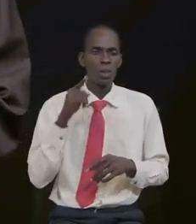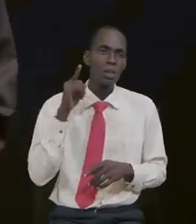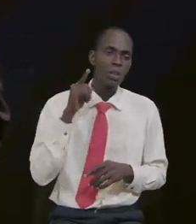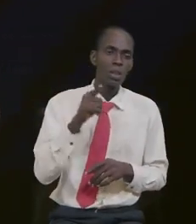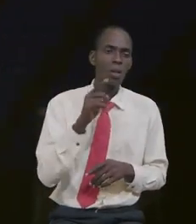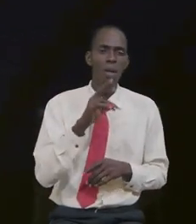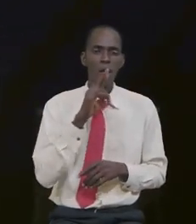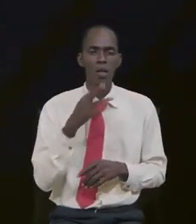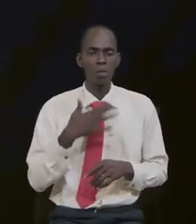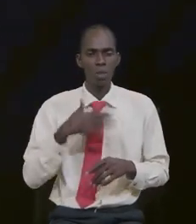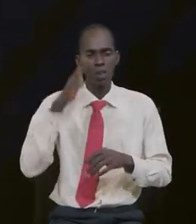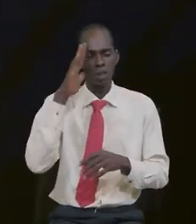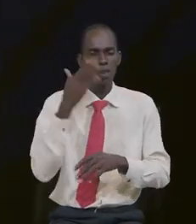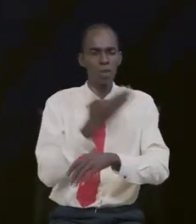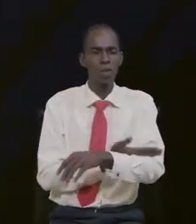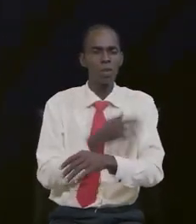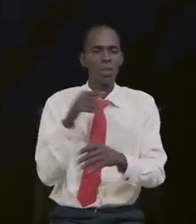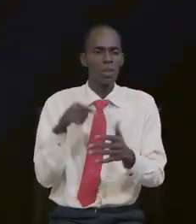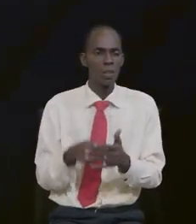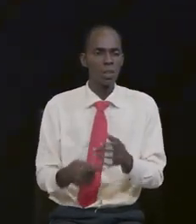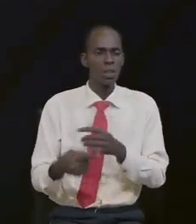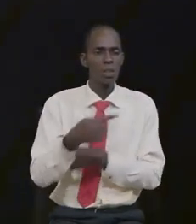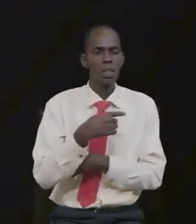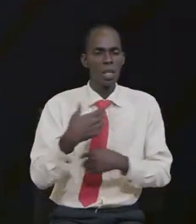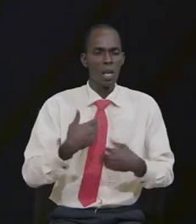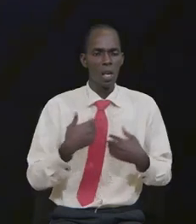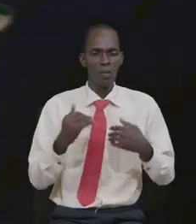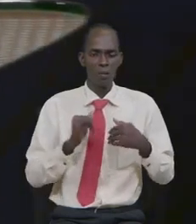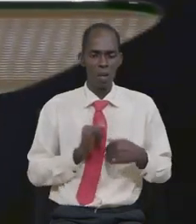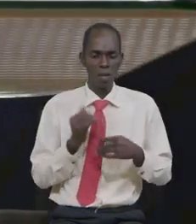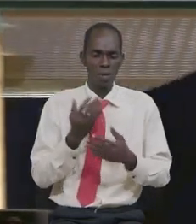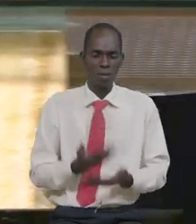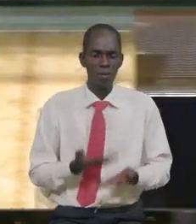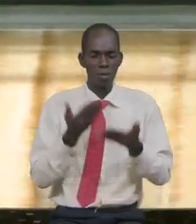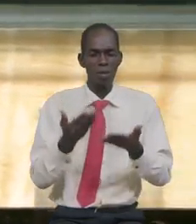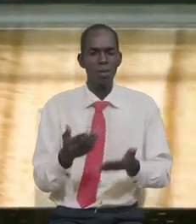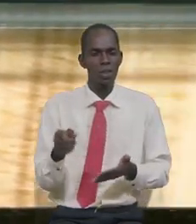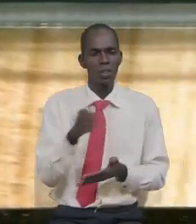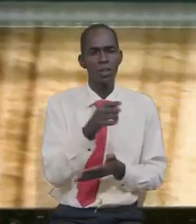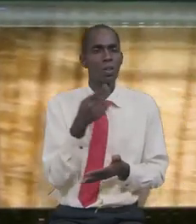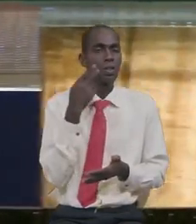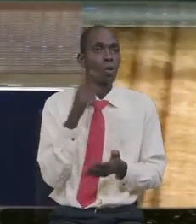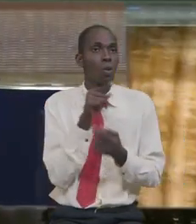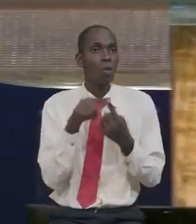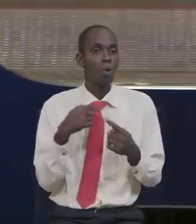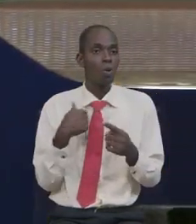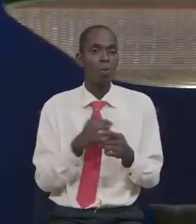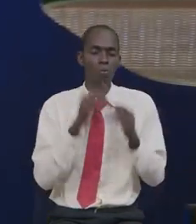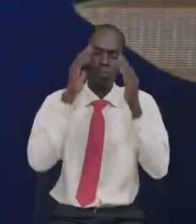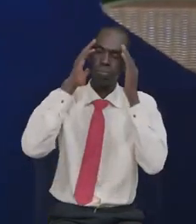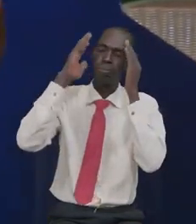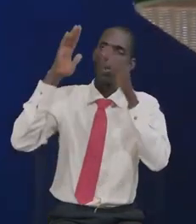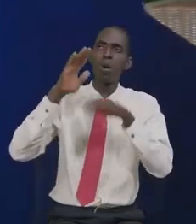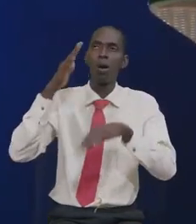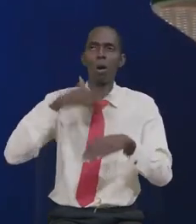son, this day have I begotten thee. When we center our mind on the author